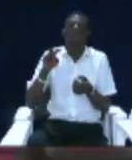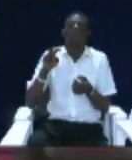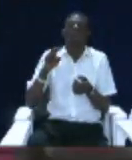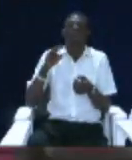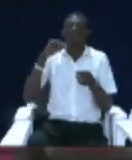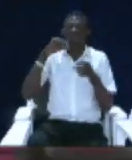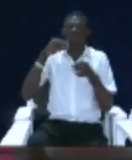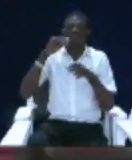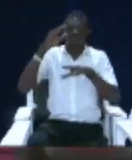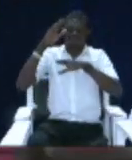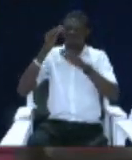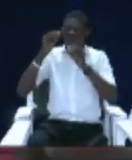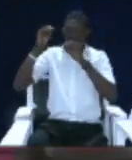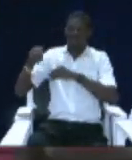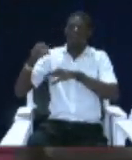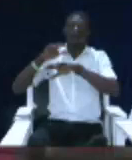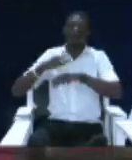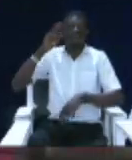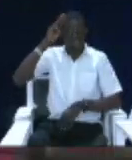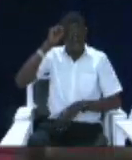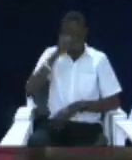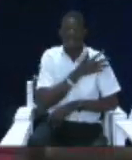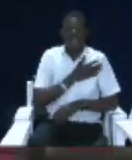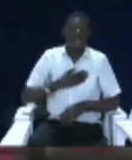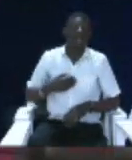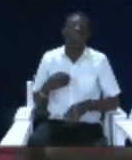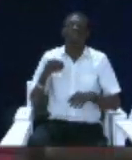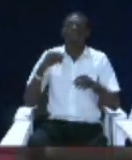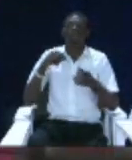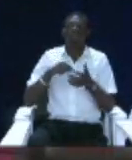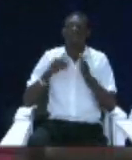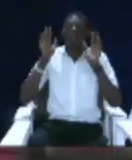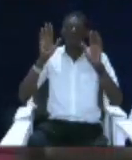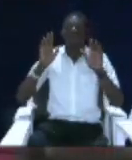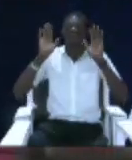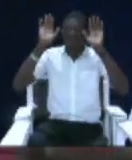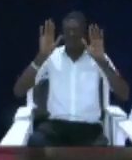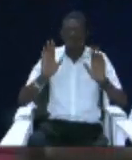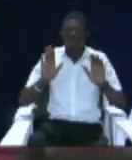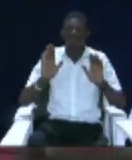He placed it on him, and in a wonderful manner, miraculously,